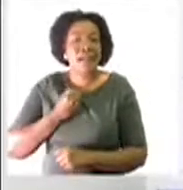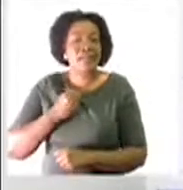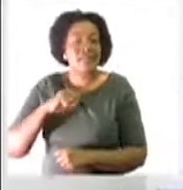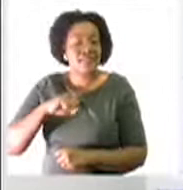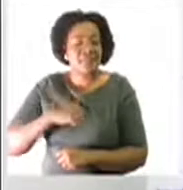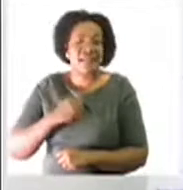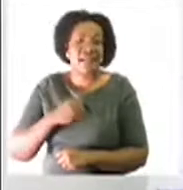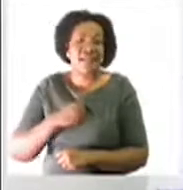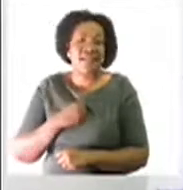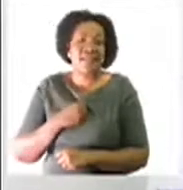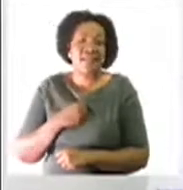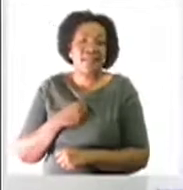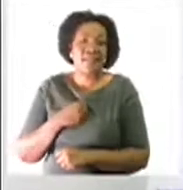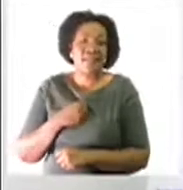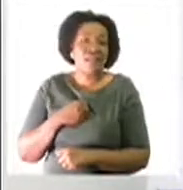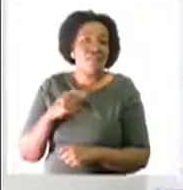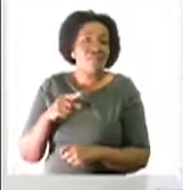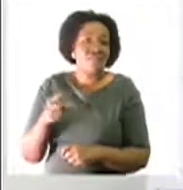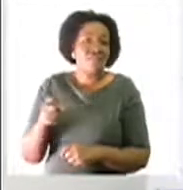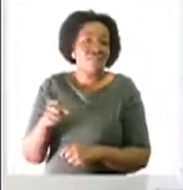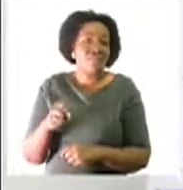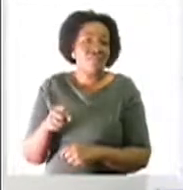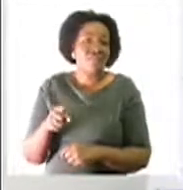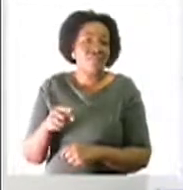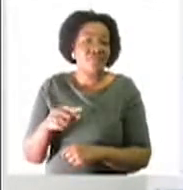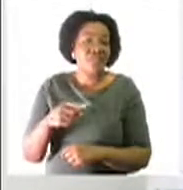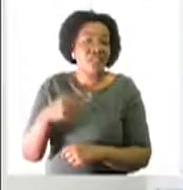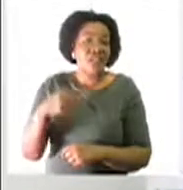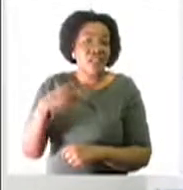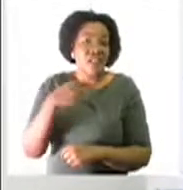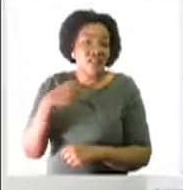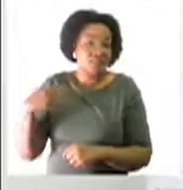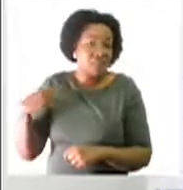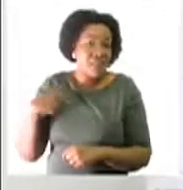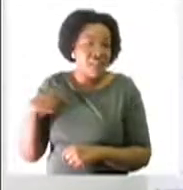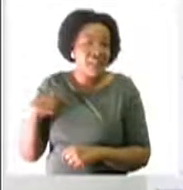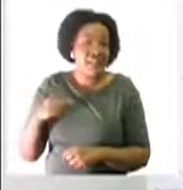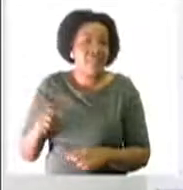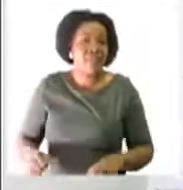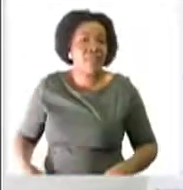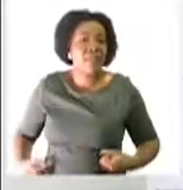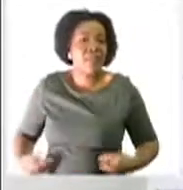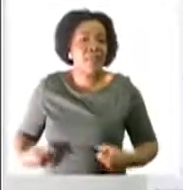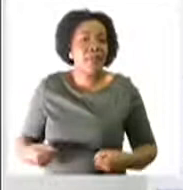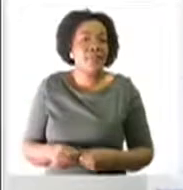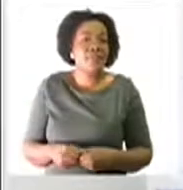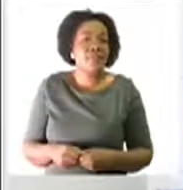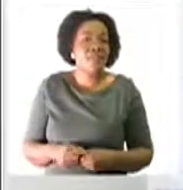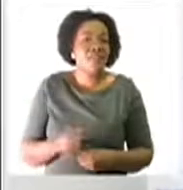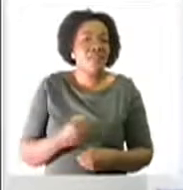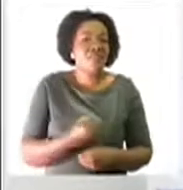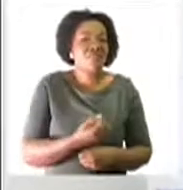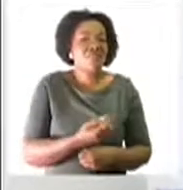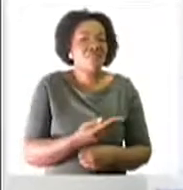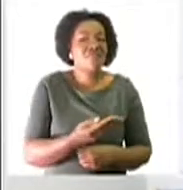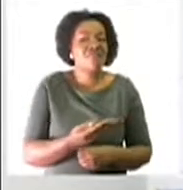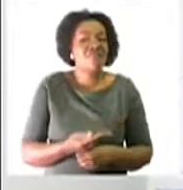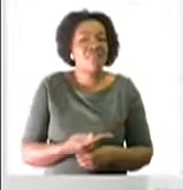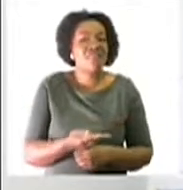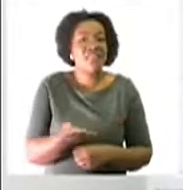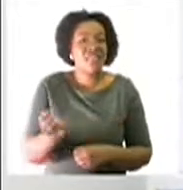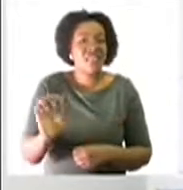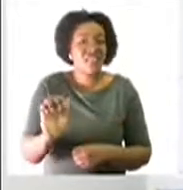to me. His, something that belongs to Landre. Theirs, something that belongs to